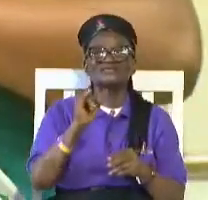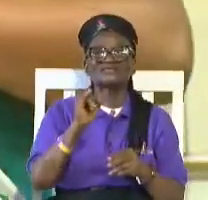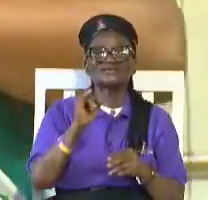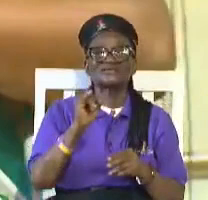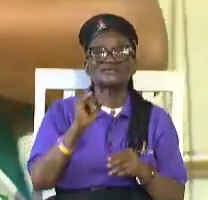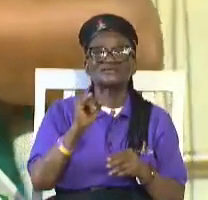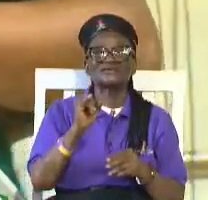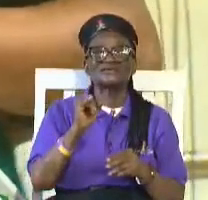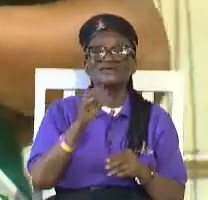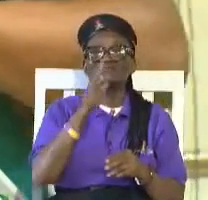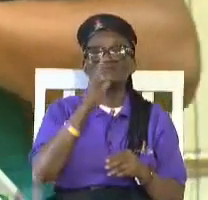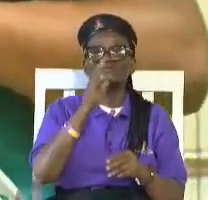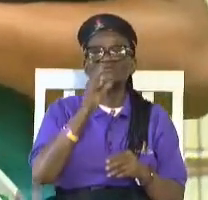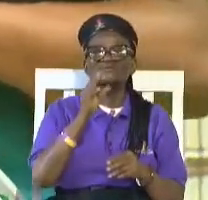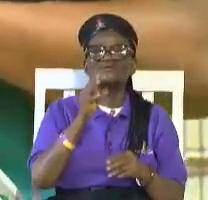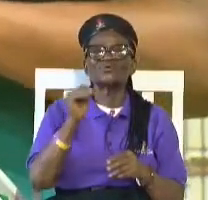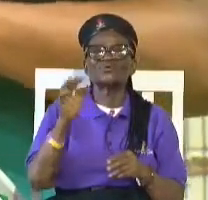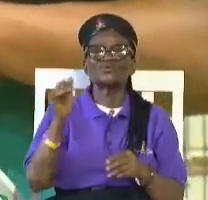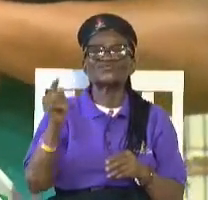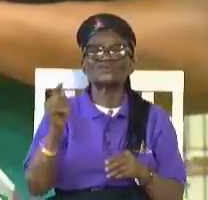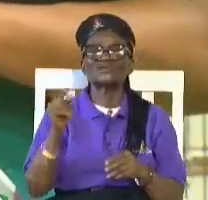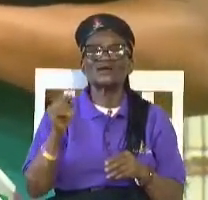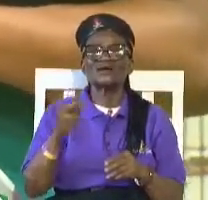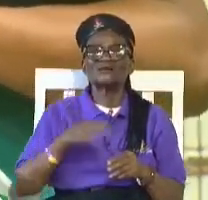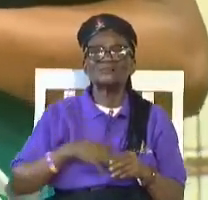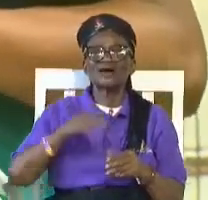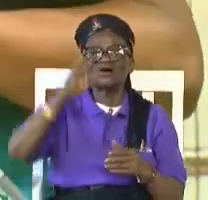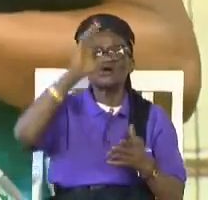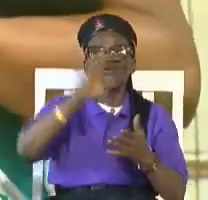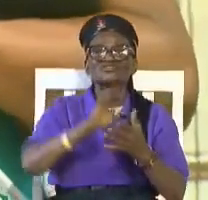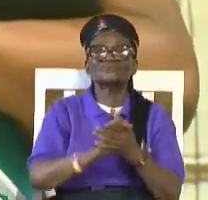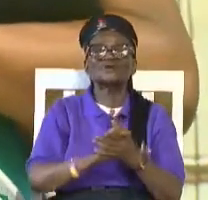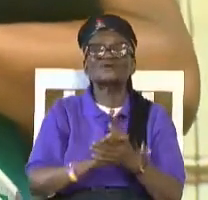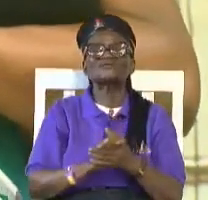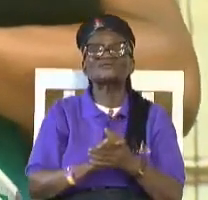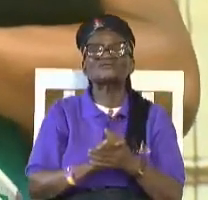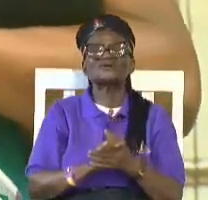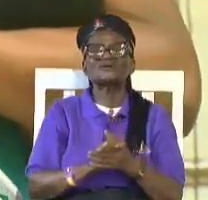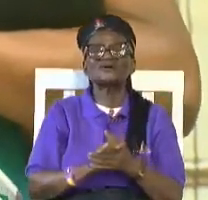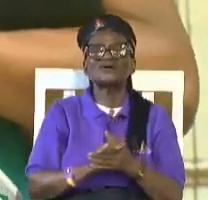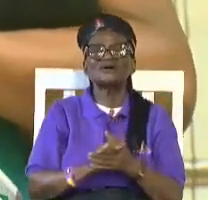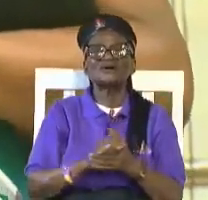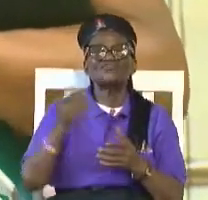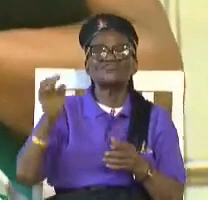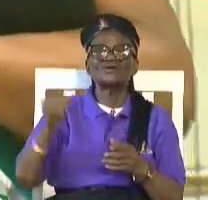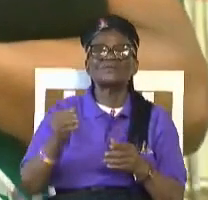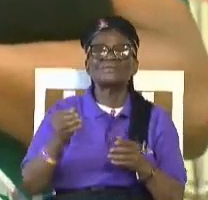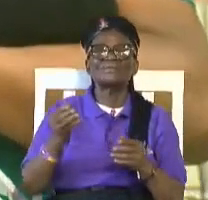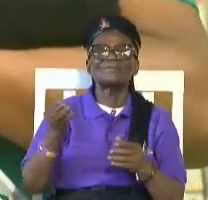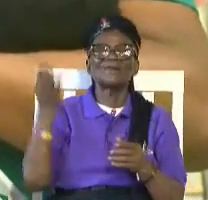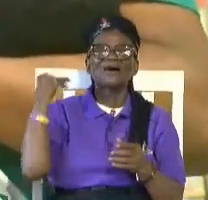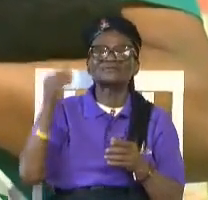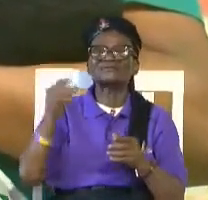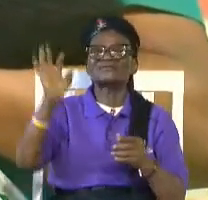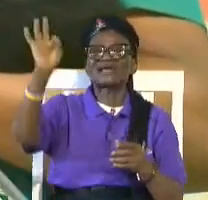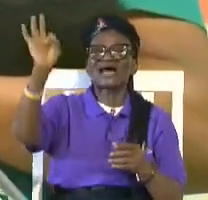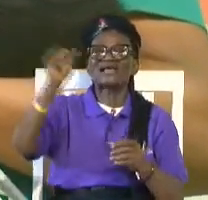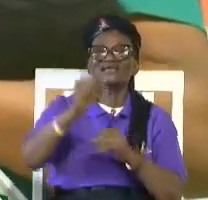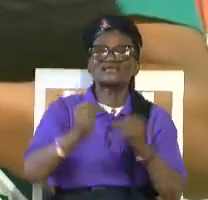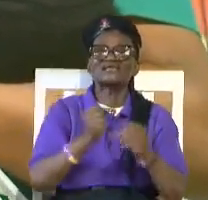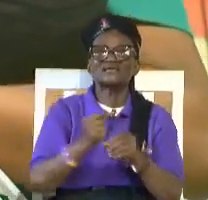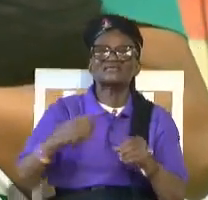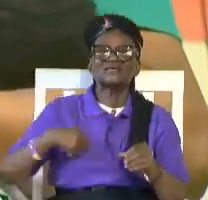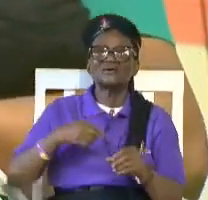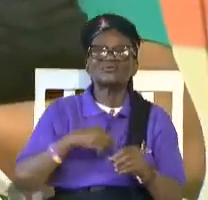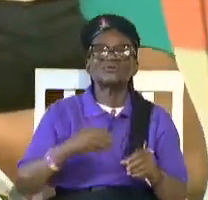My name is Mrs. Winifred Orarebo, and my husband, Dr. Jerry Orarebo. For the past 9 years, we have been married, and we have